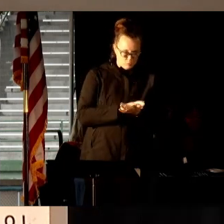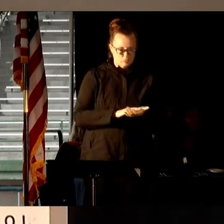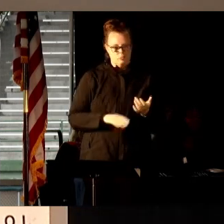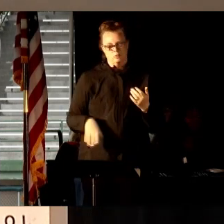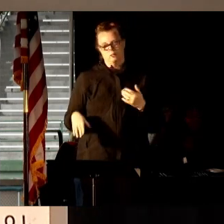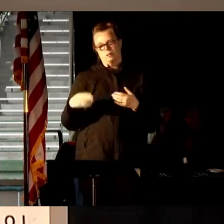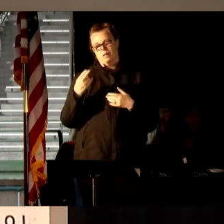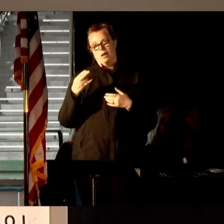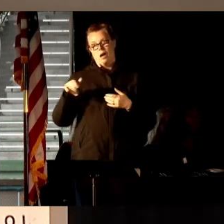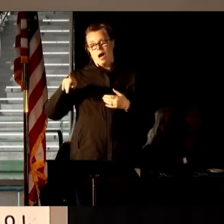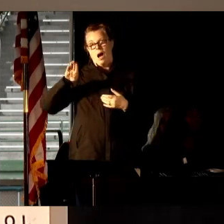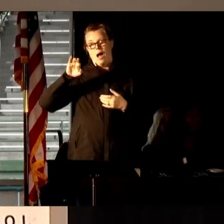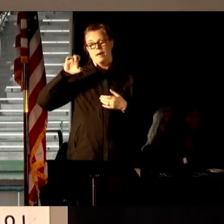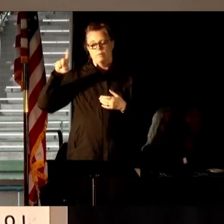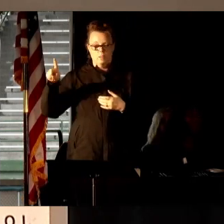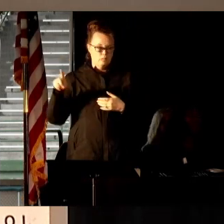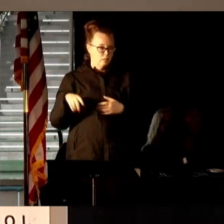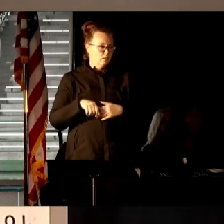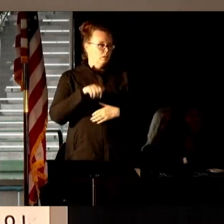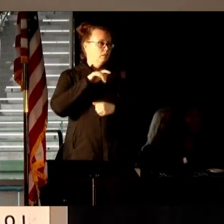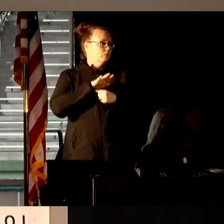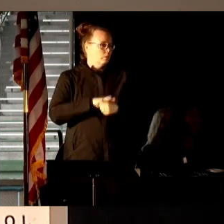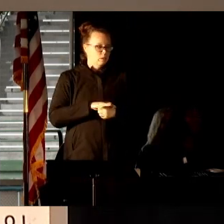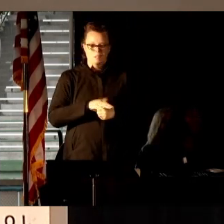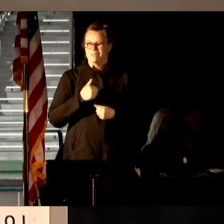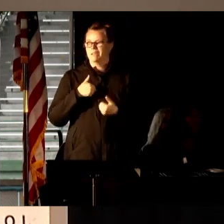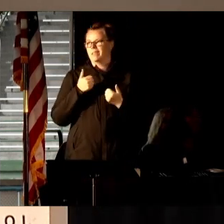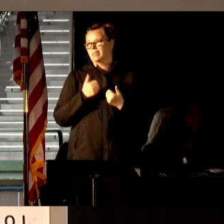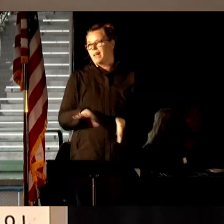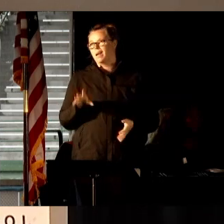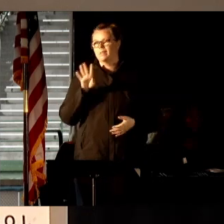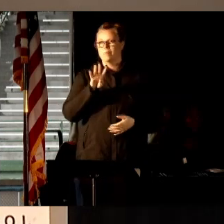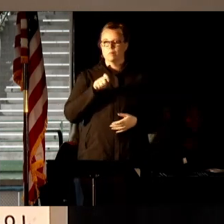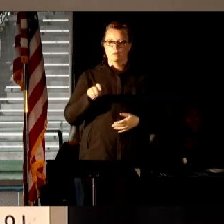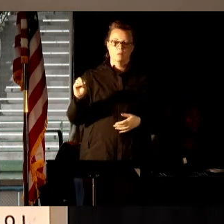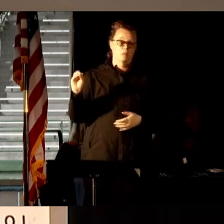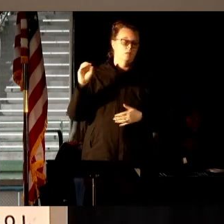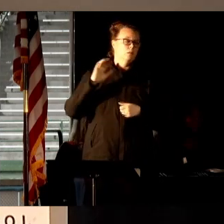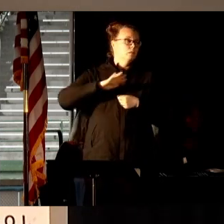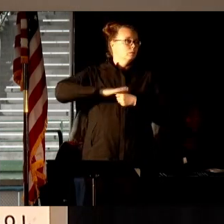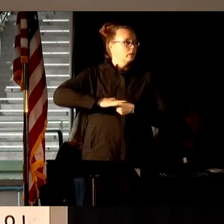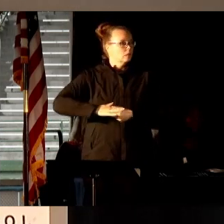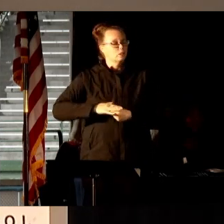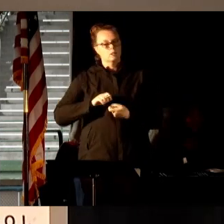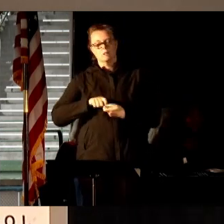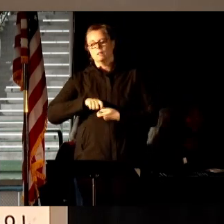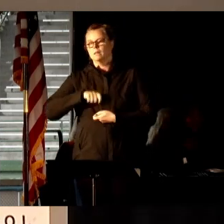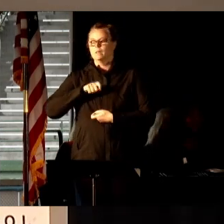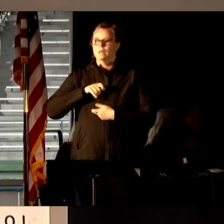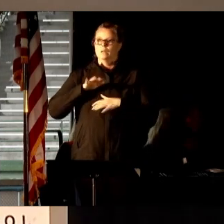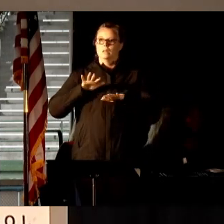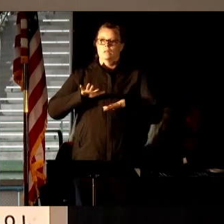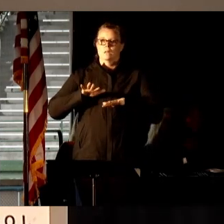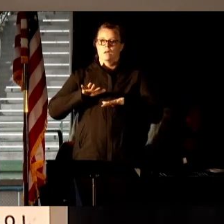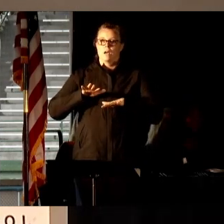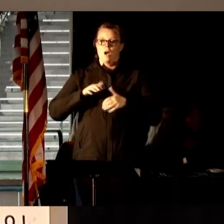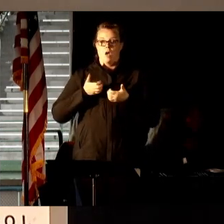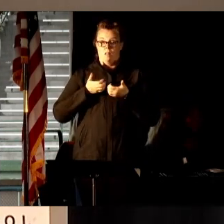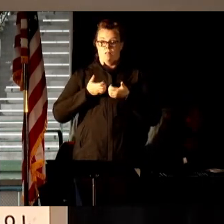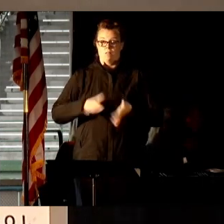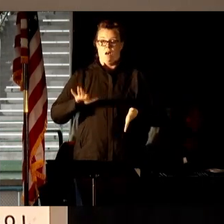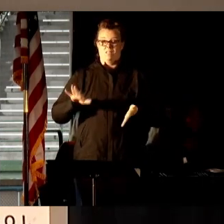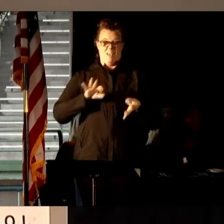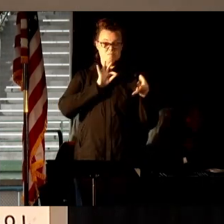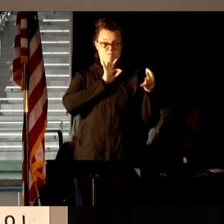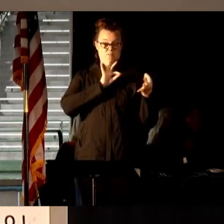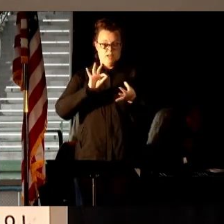our 4.0s and our precious class rank. But for some of us, when we lost our facade of perfection, we got to see who we